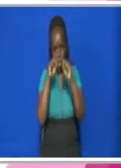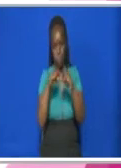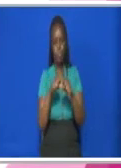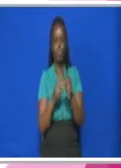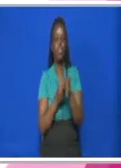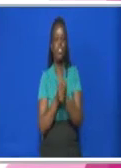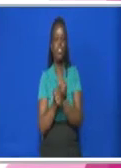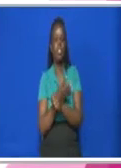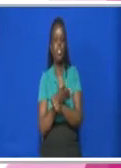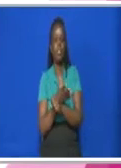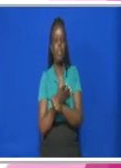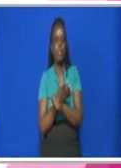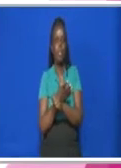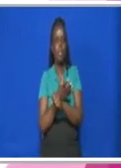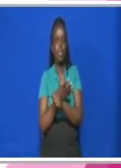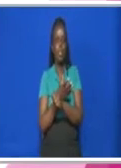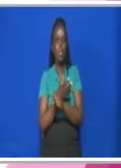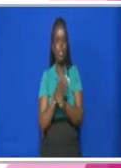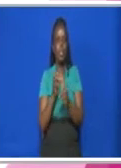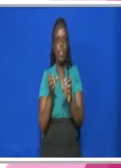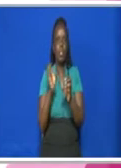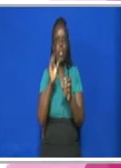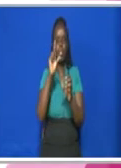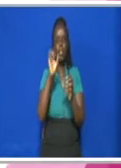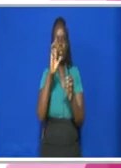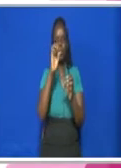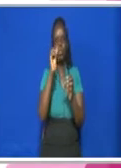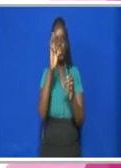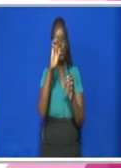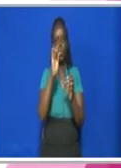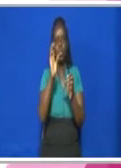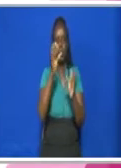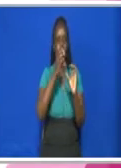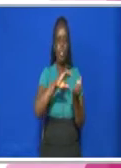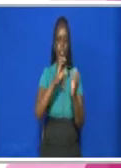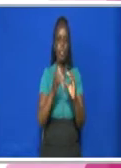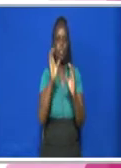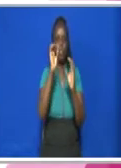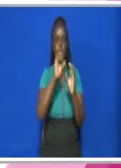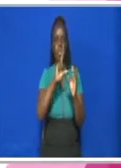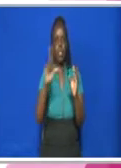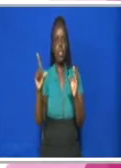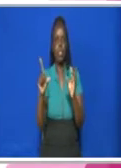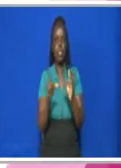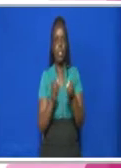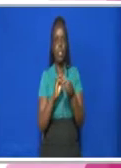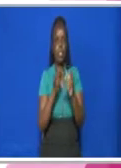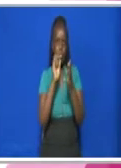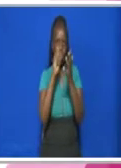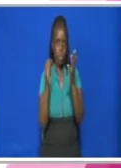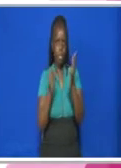describe the electrochemical cell, write cell representation of an